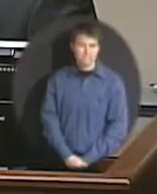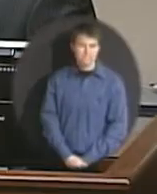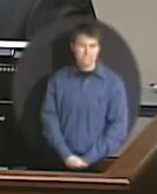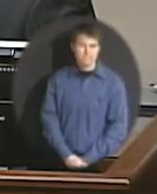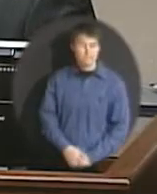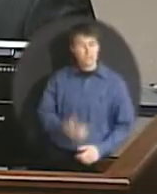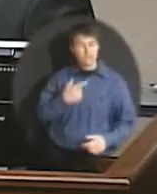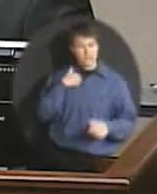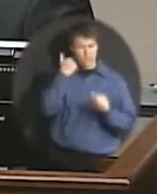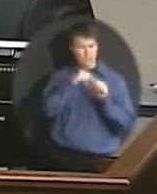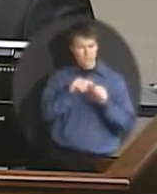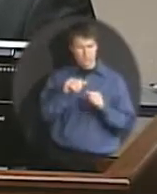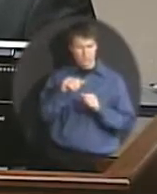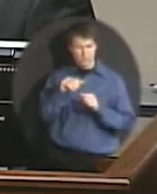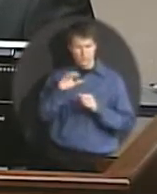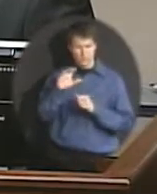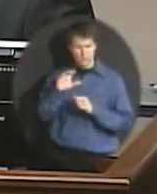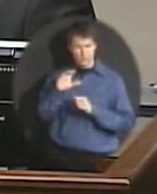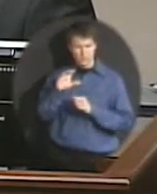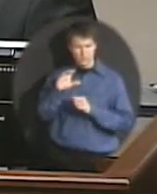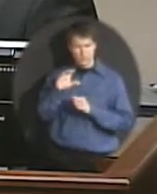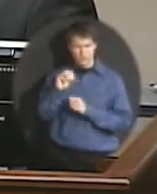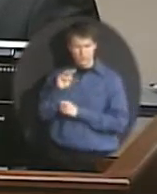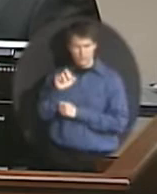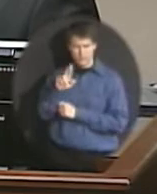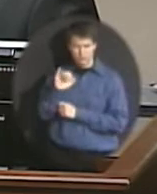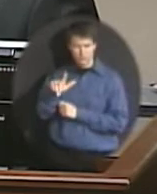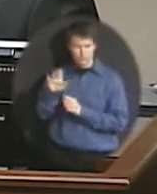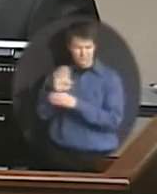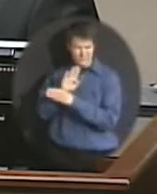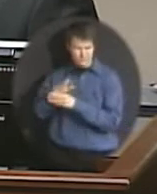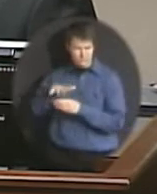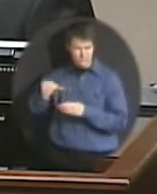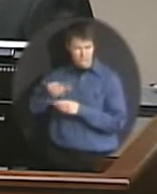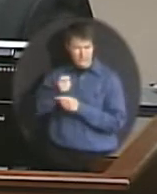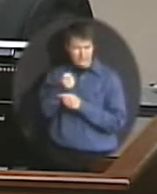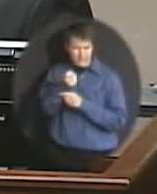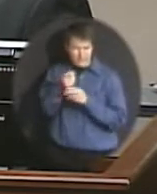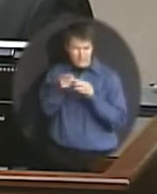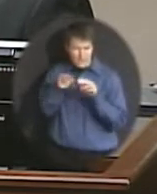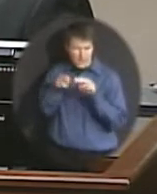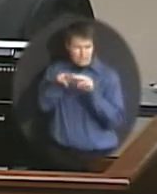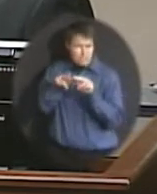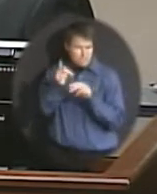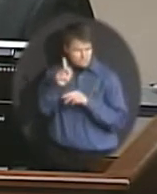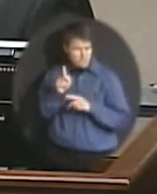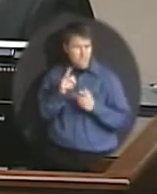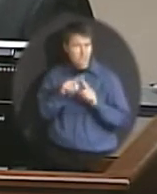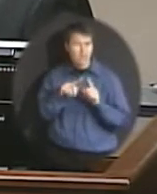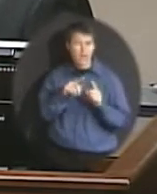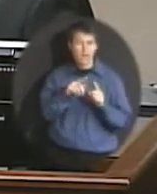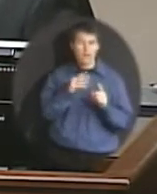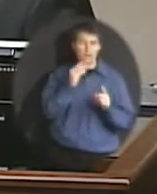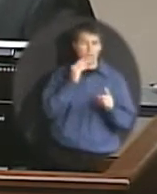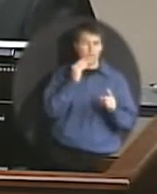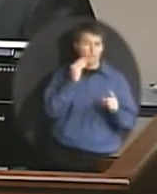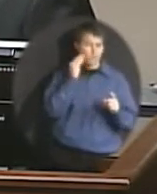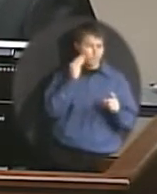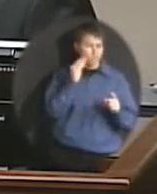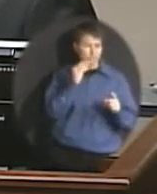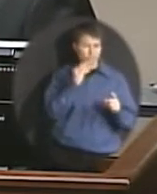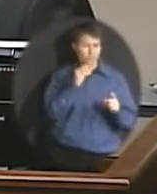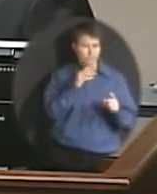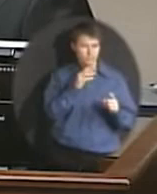As I recall, commercial was barely up. The thing really offsetting our decline in residential value is the apartments